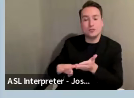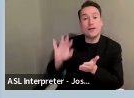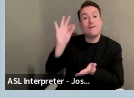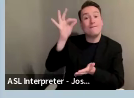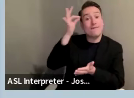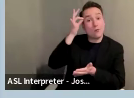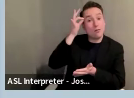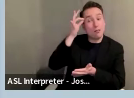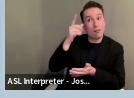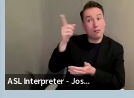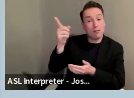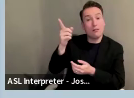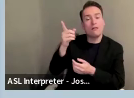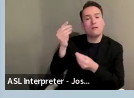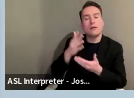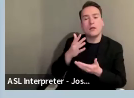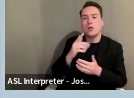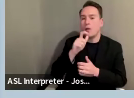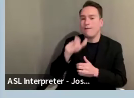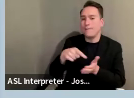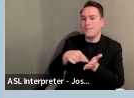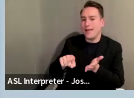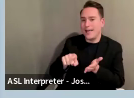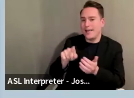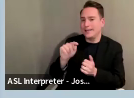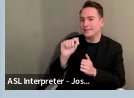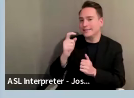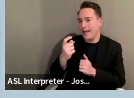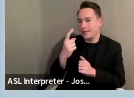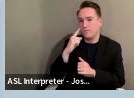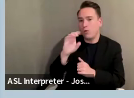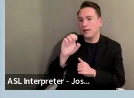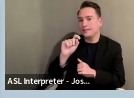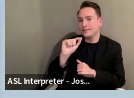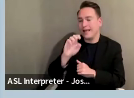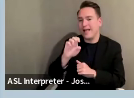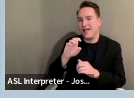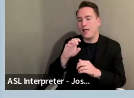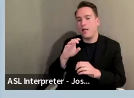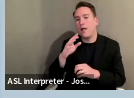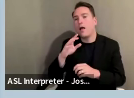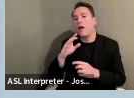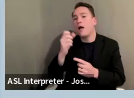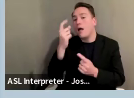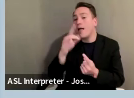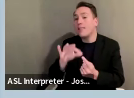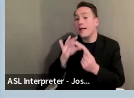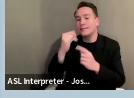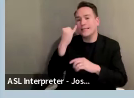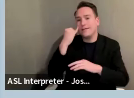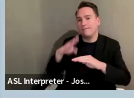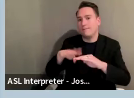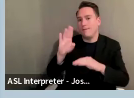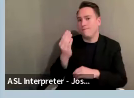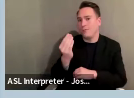that we don't have to pay estate taxes unless we're worth over around $14 million. Most of us don't have that problem